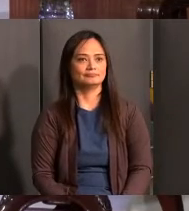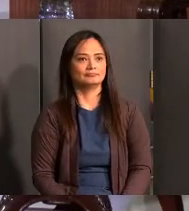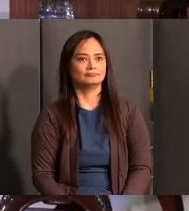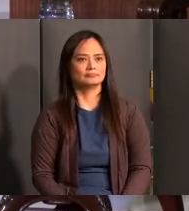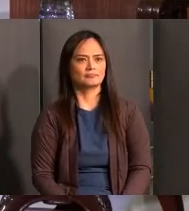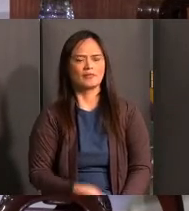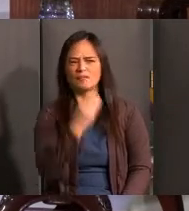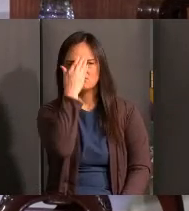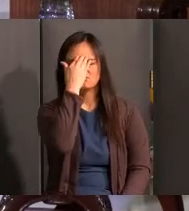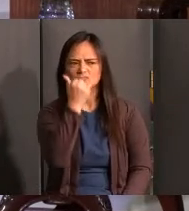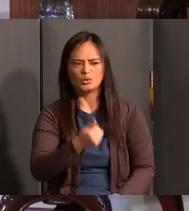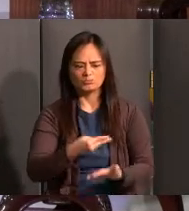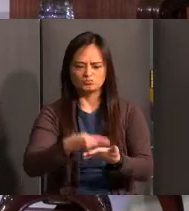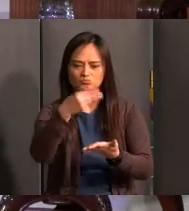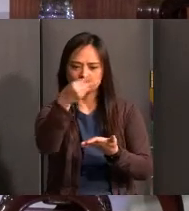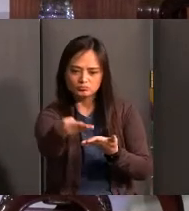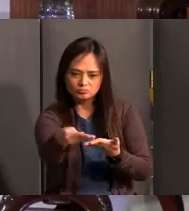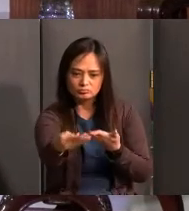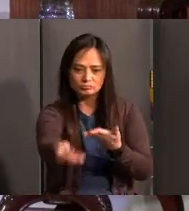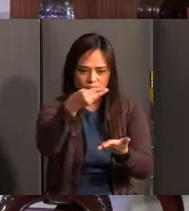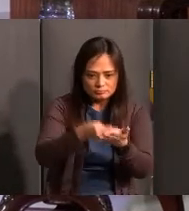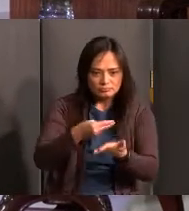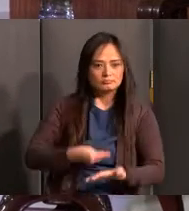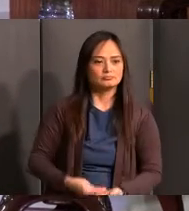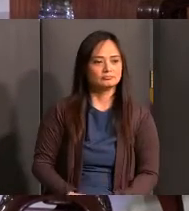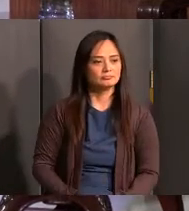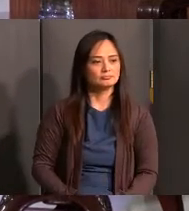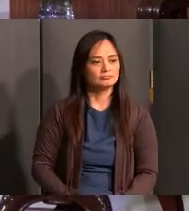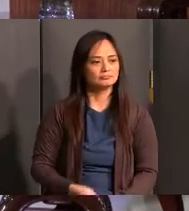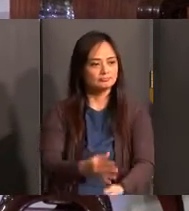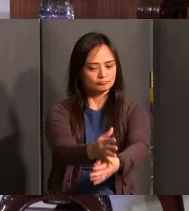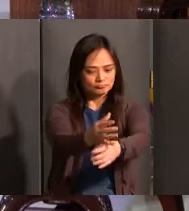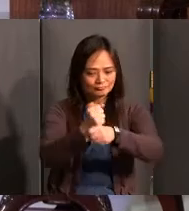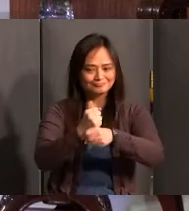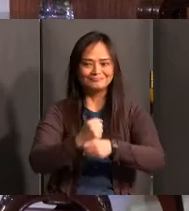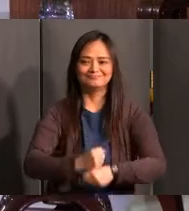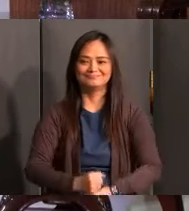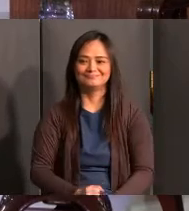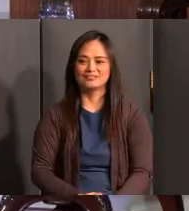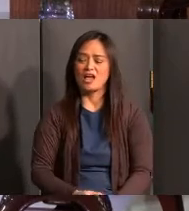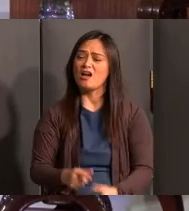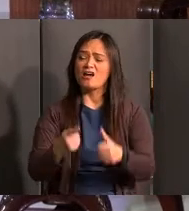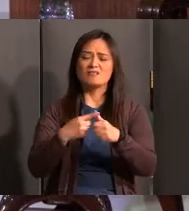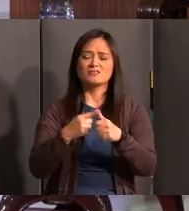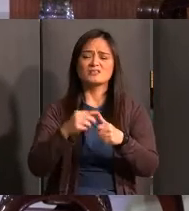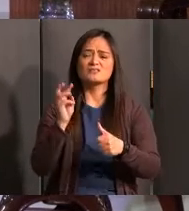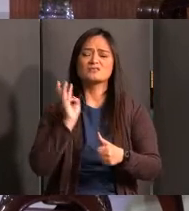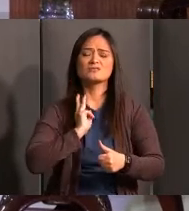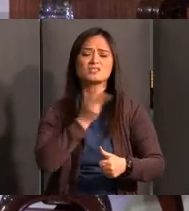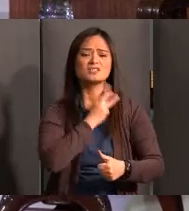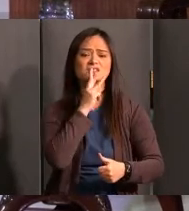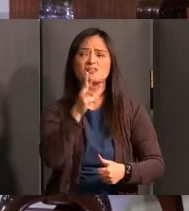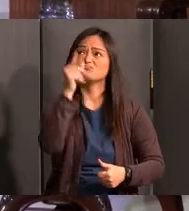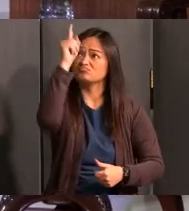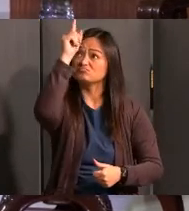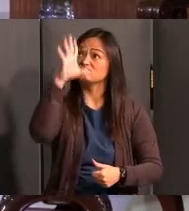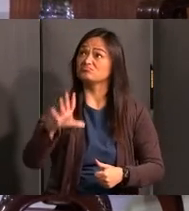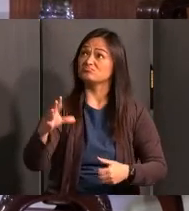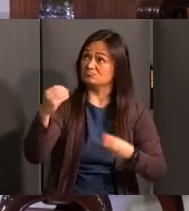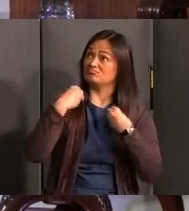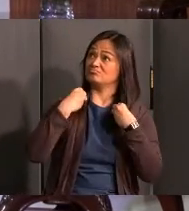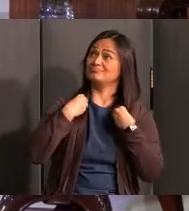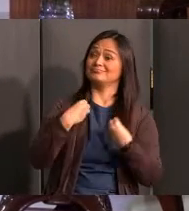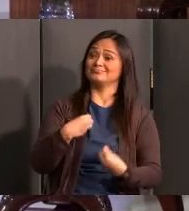Bakit bought back? Well, in the first place, mga kapatid, we are God's by creation.